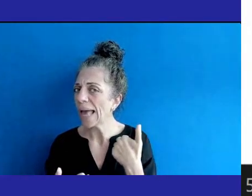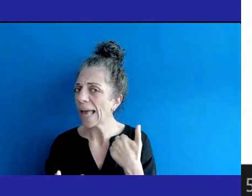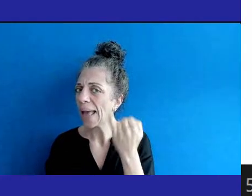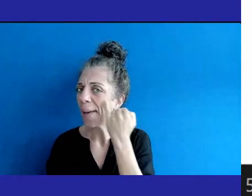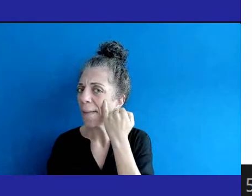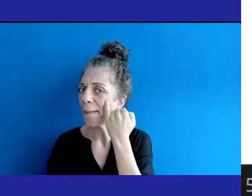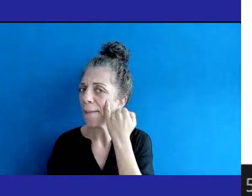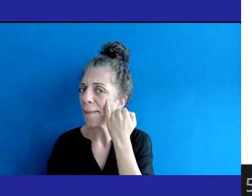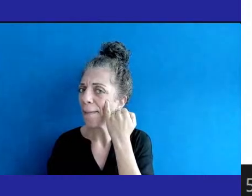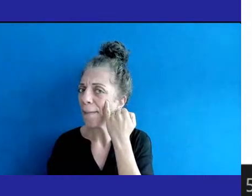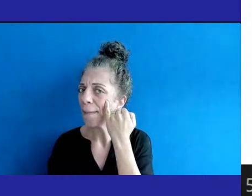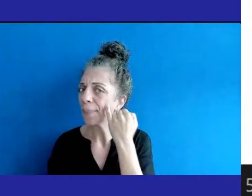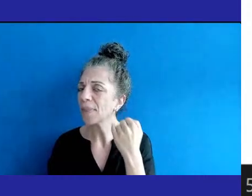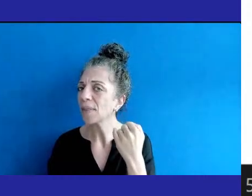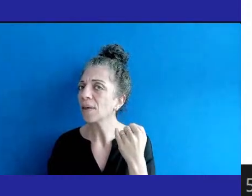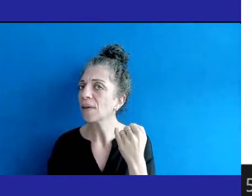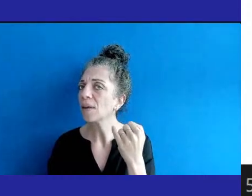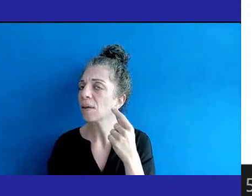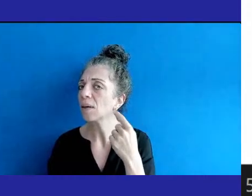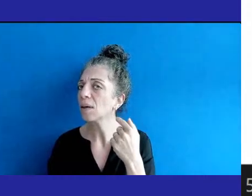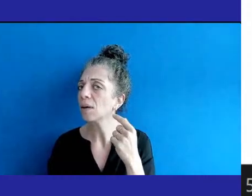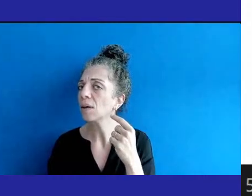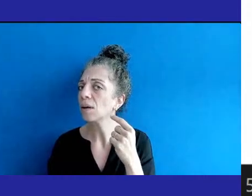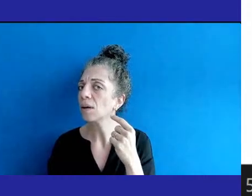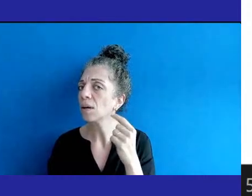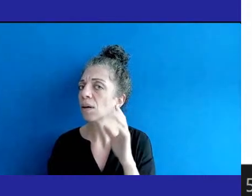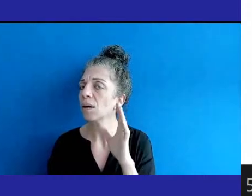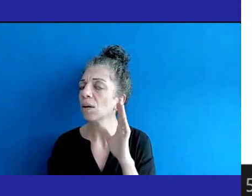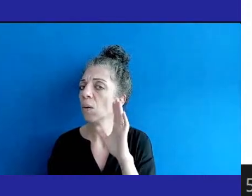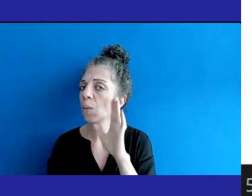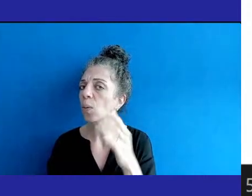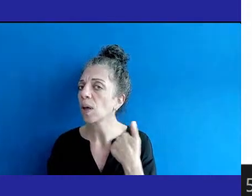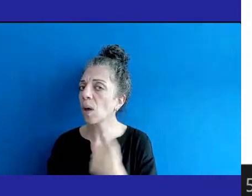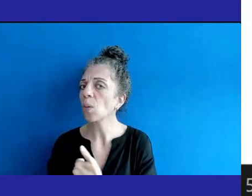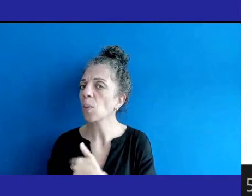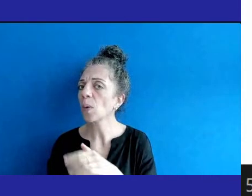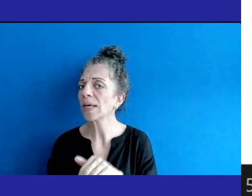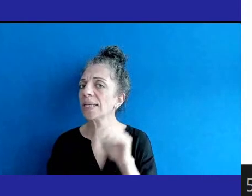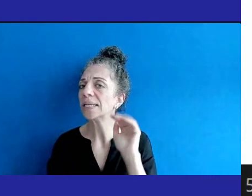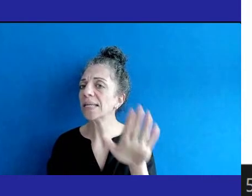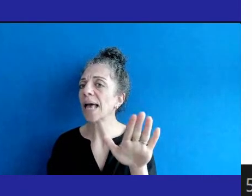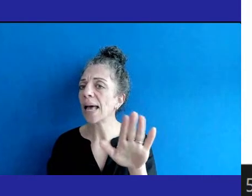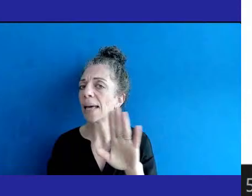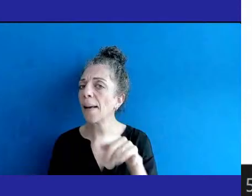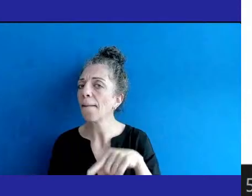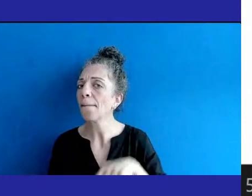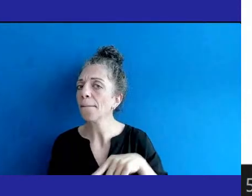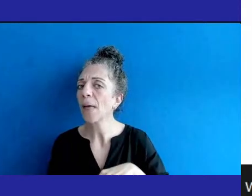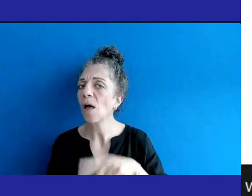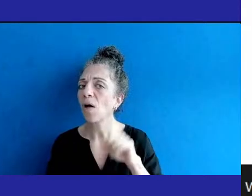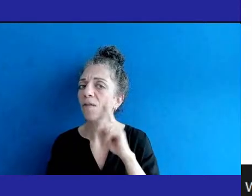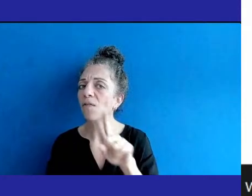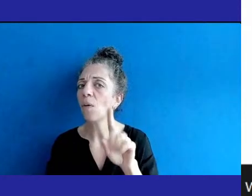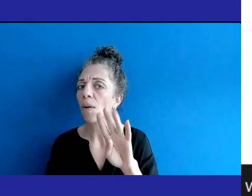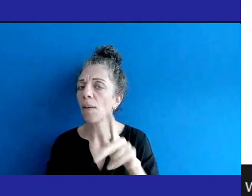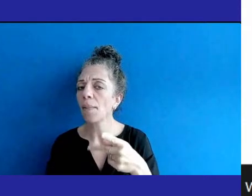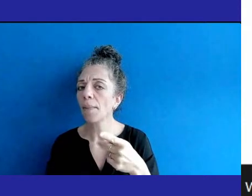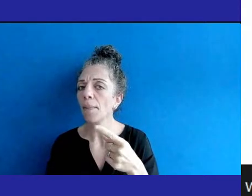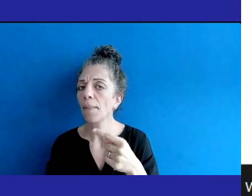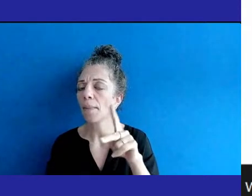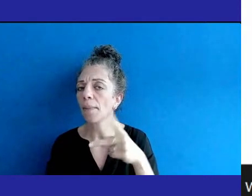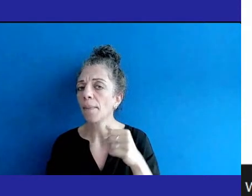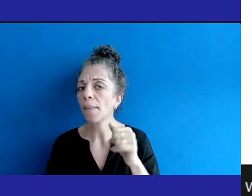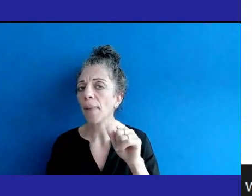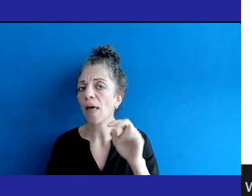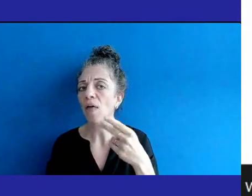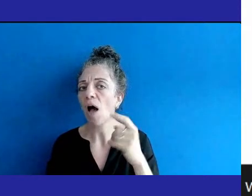for a pathology test sent to Hopkins. I mean, this is, you just know there was, whatever services